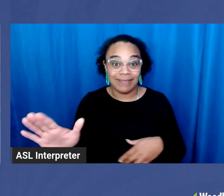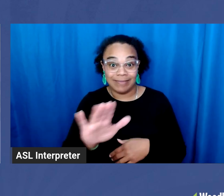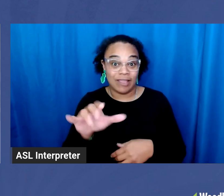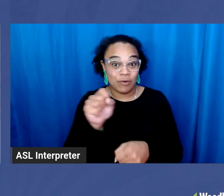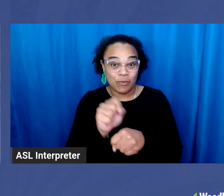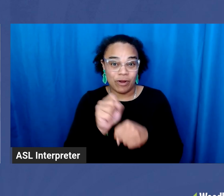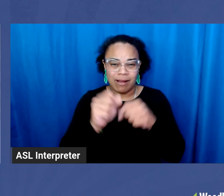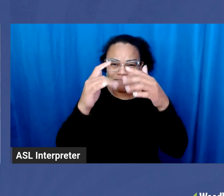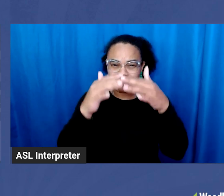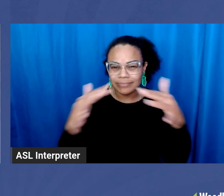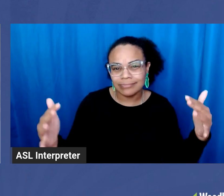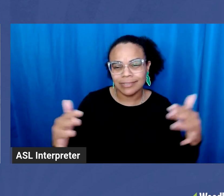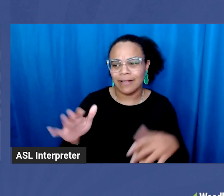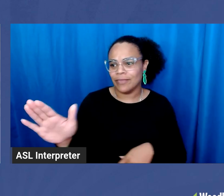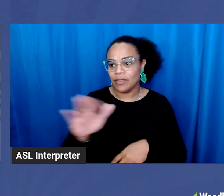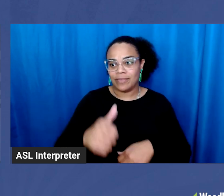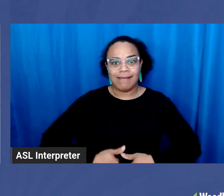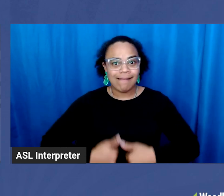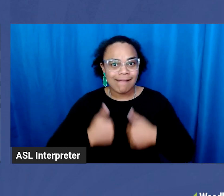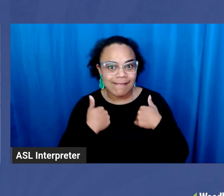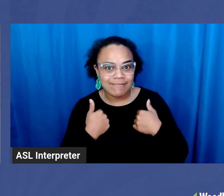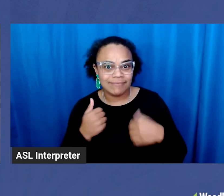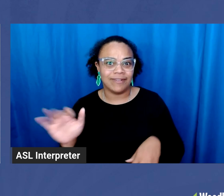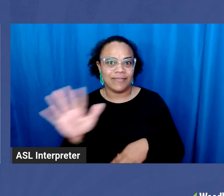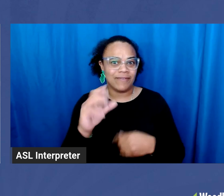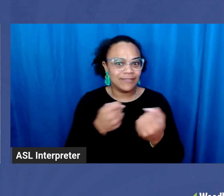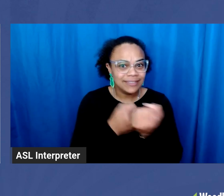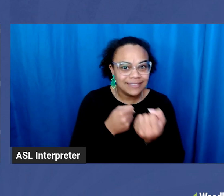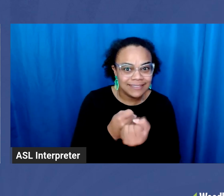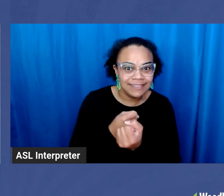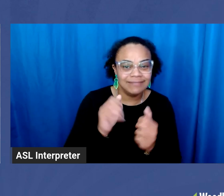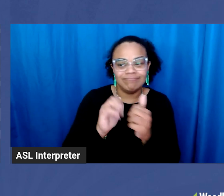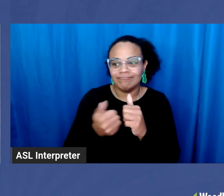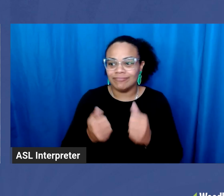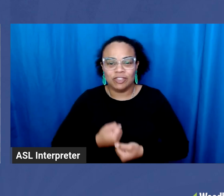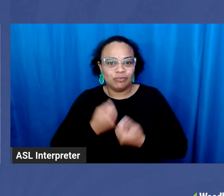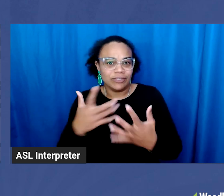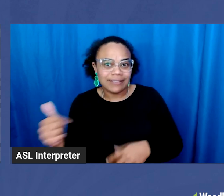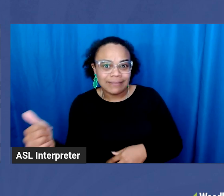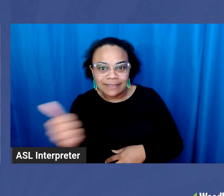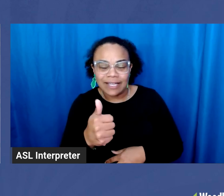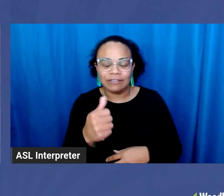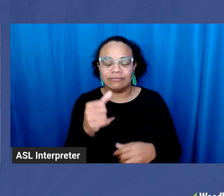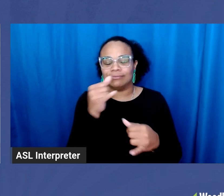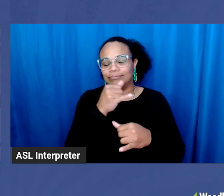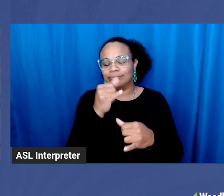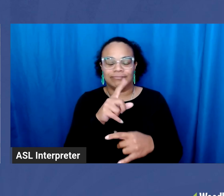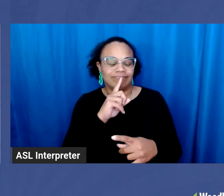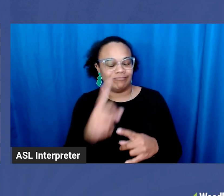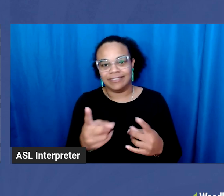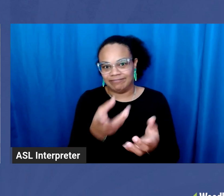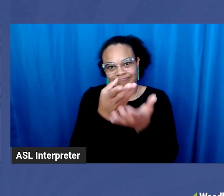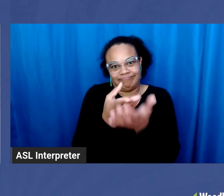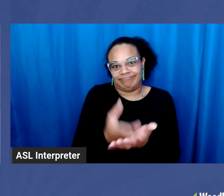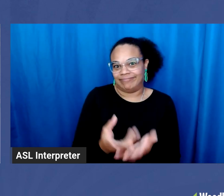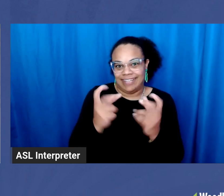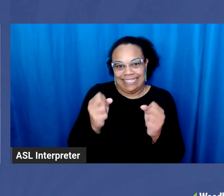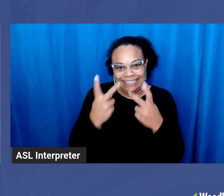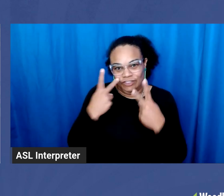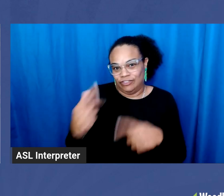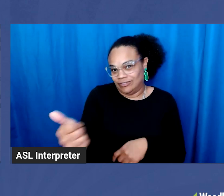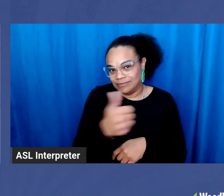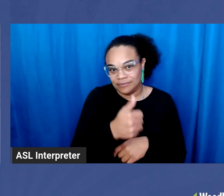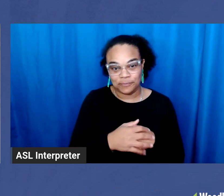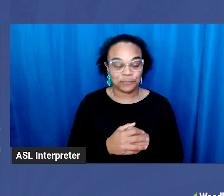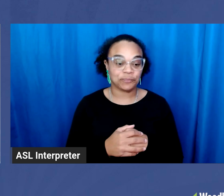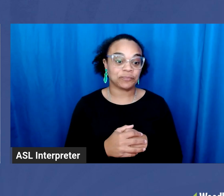work, their lives, their advocacy, their mediums of expression, it truly speaks for itself. Spokes